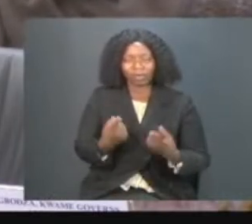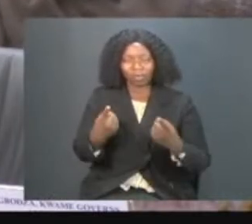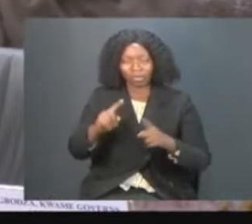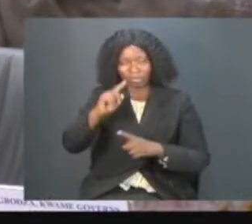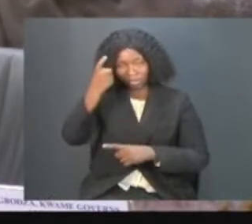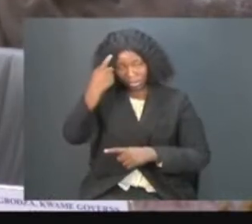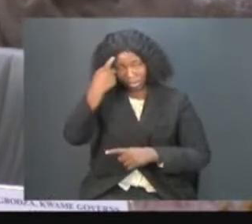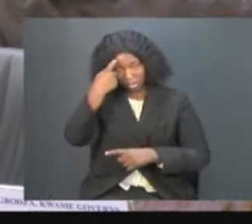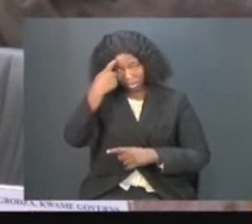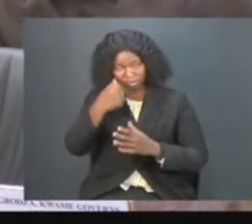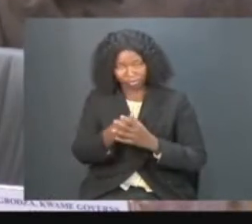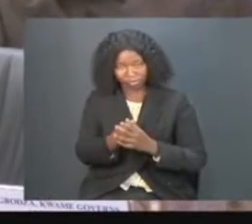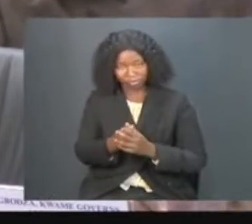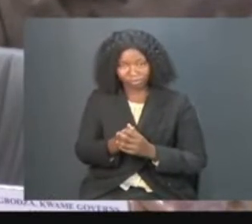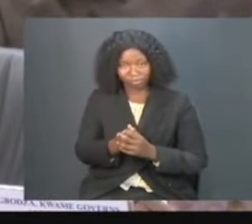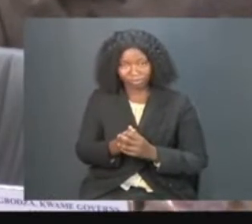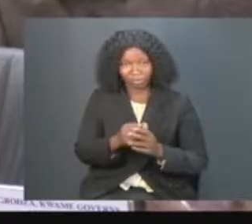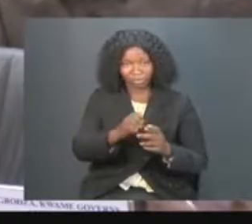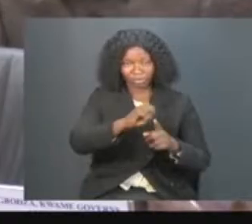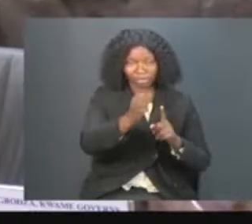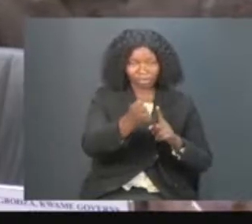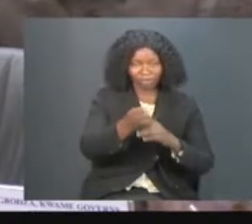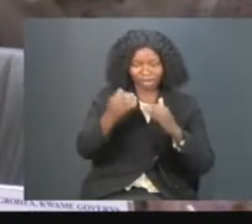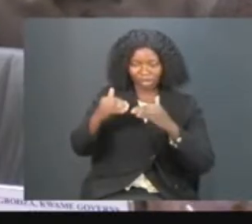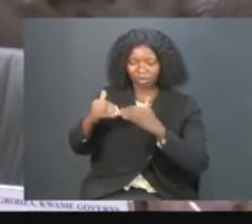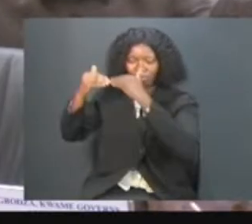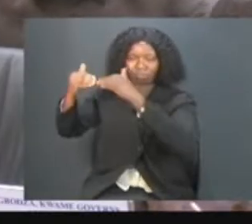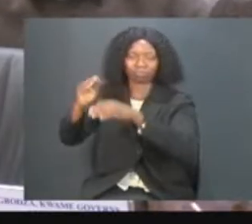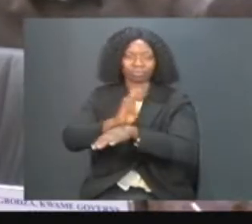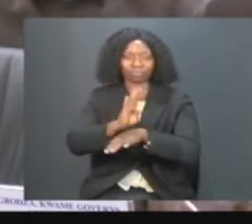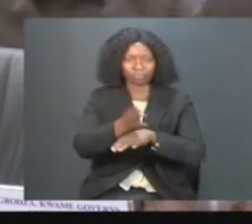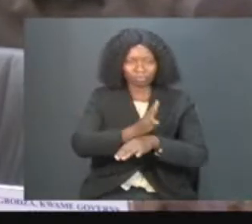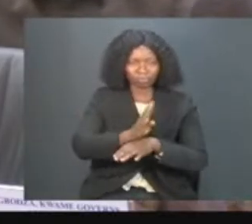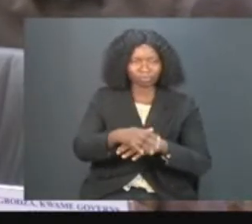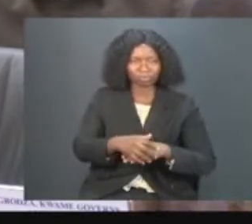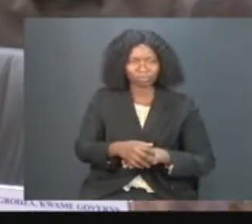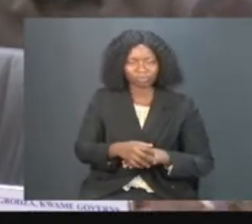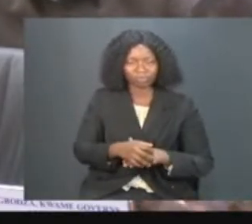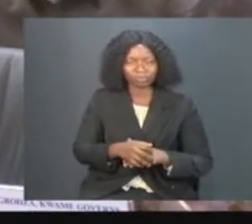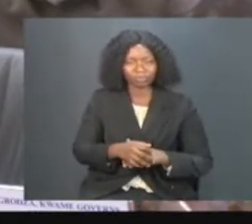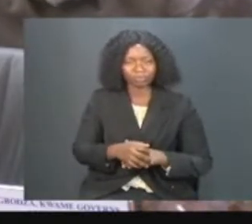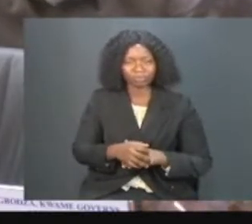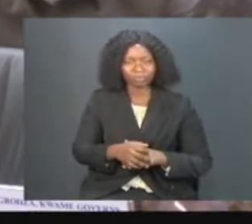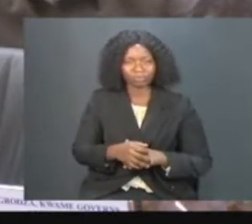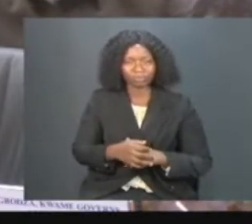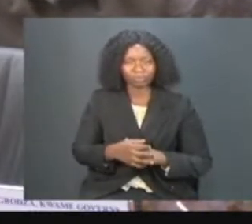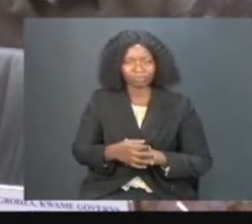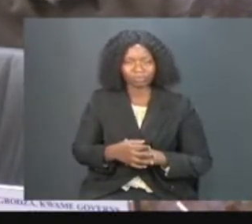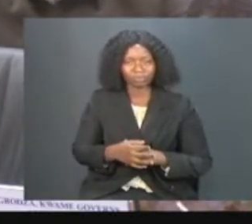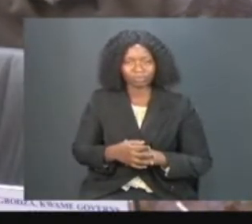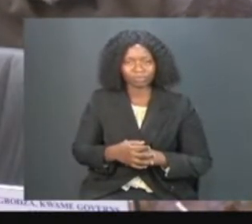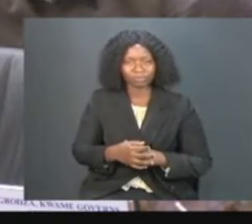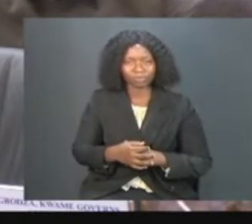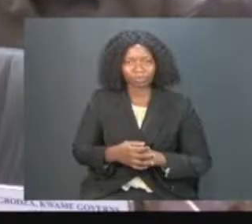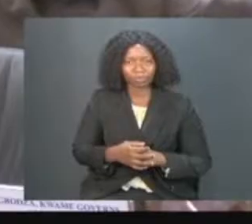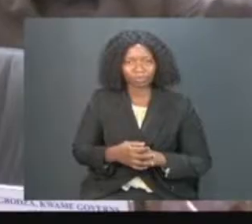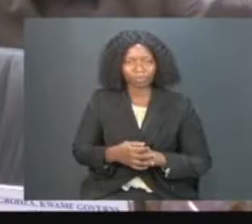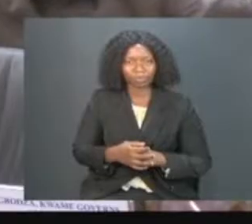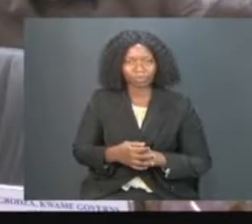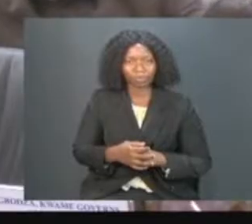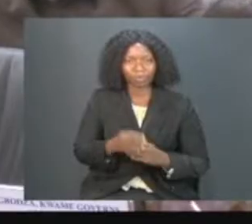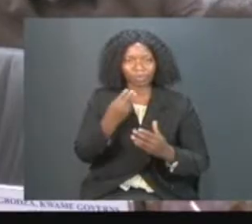government has already set the environment that promotes business, interest rates are dropping like you have never seen